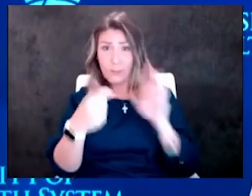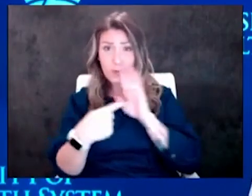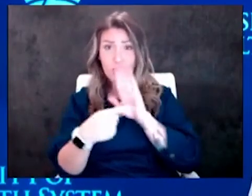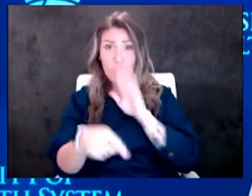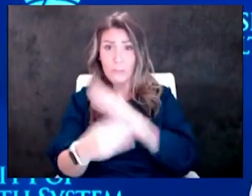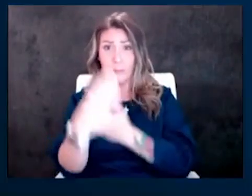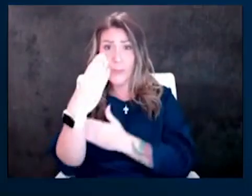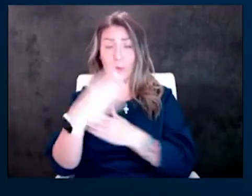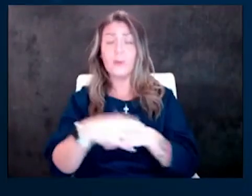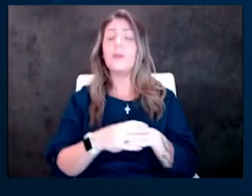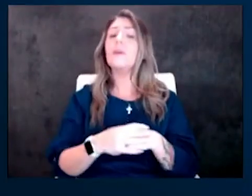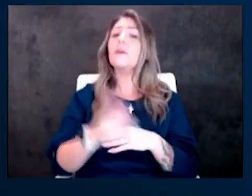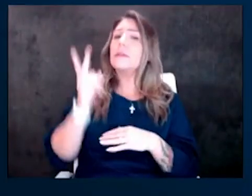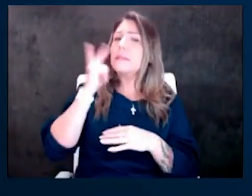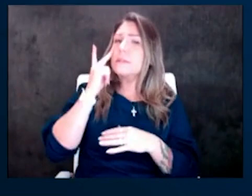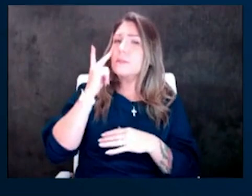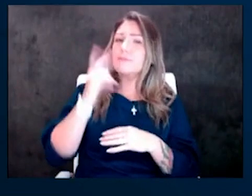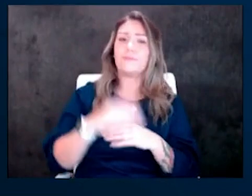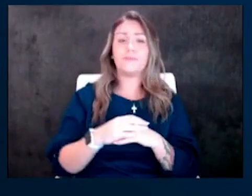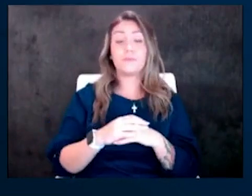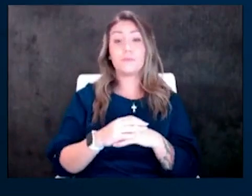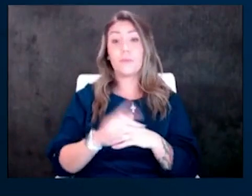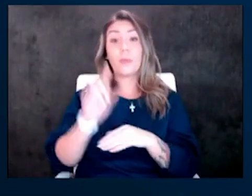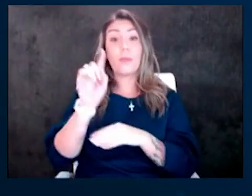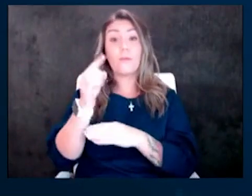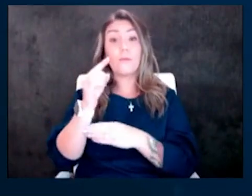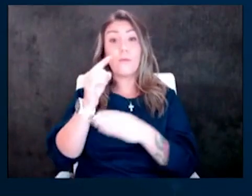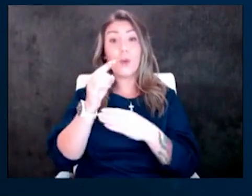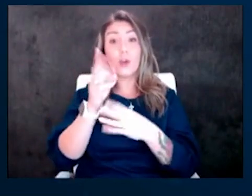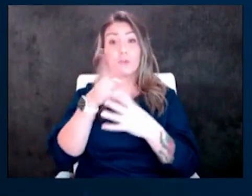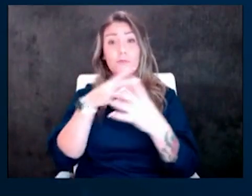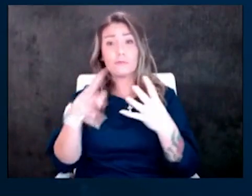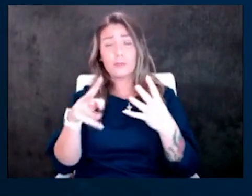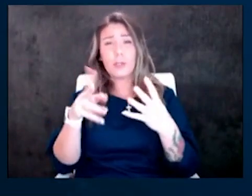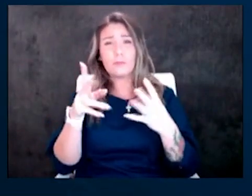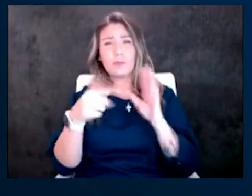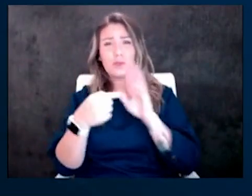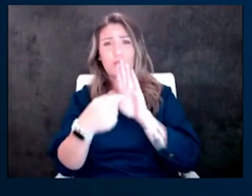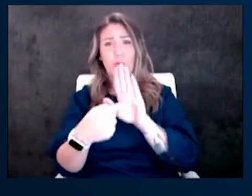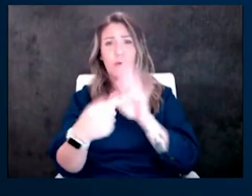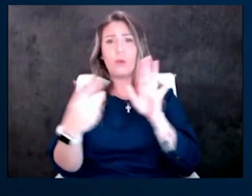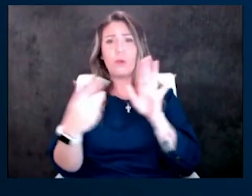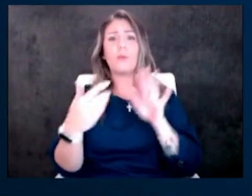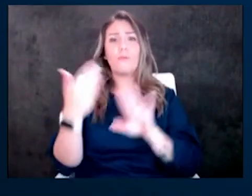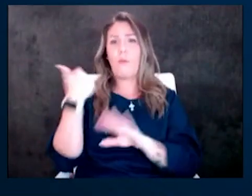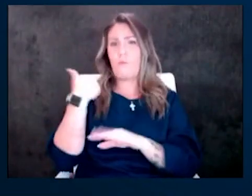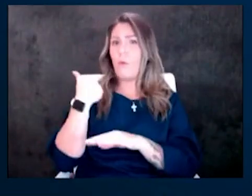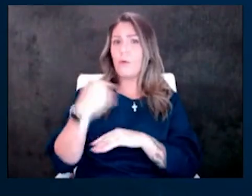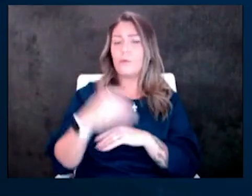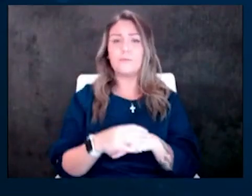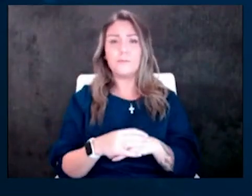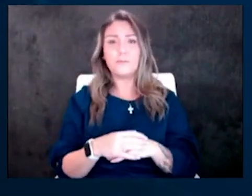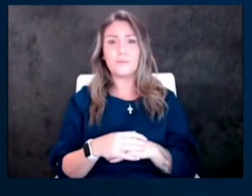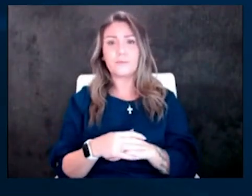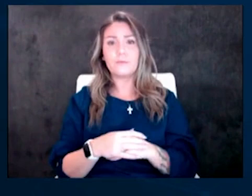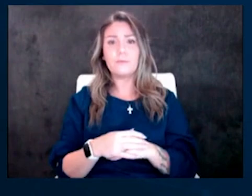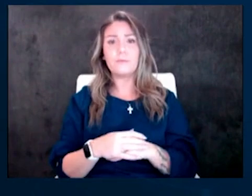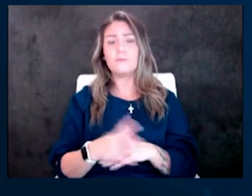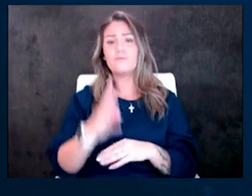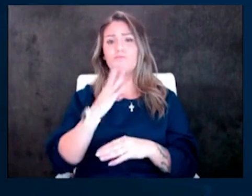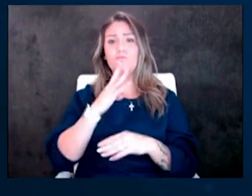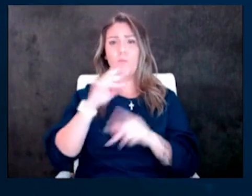look. The first one is just a detail. We've shown this to you before, and it talks about the number of